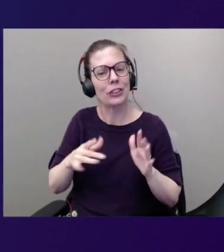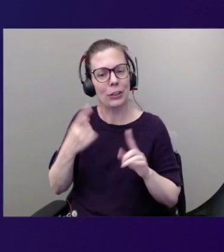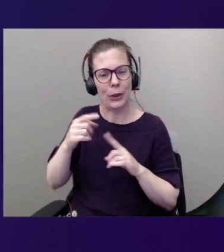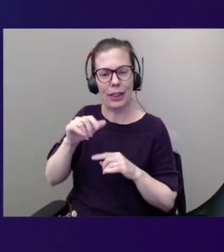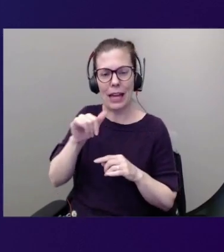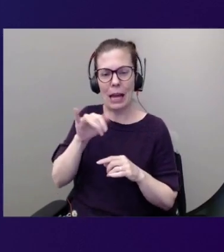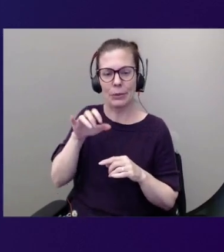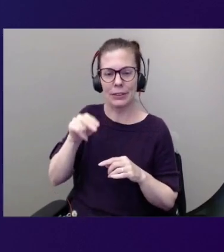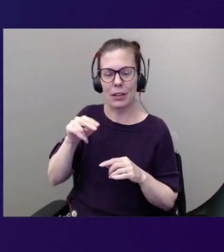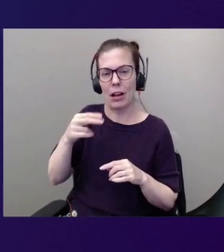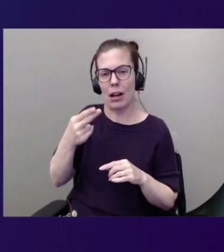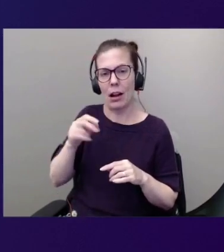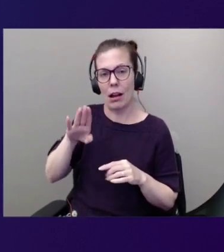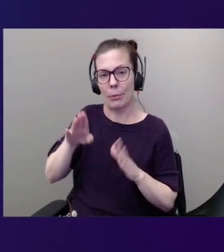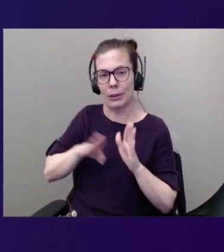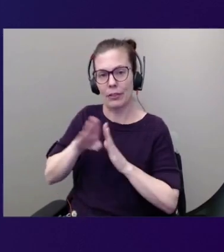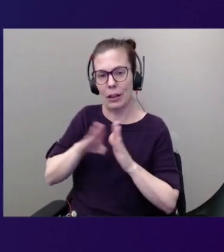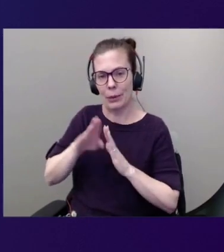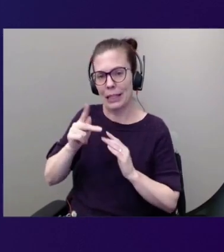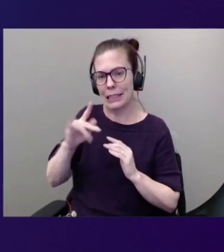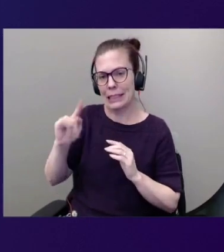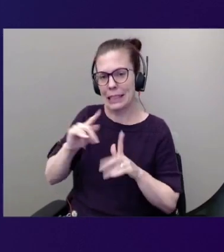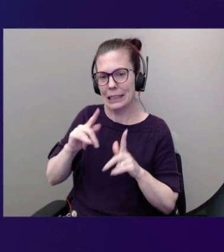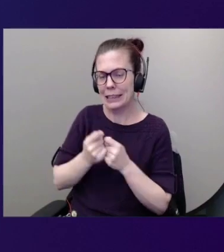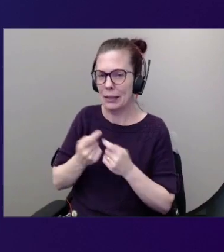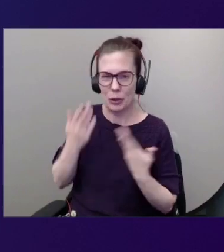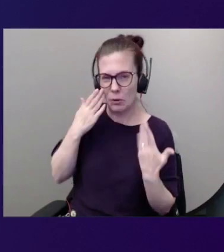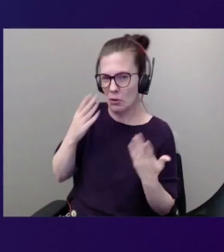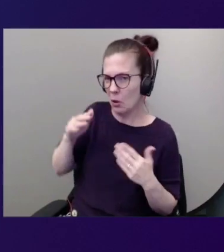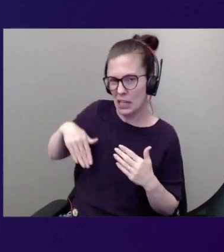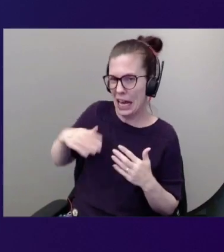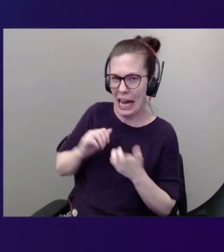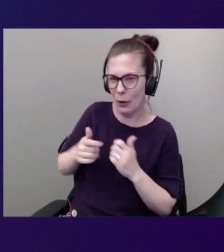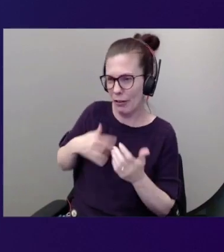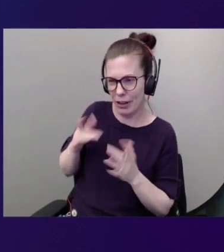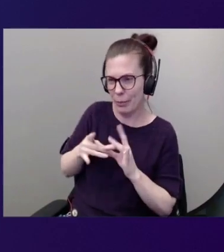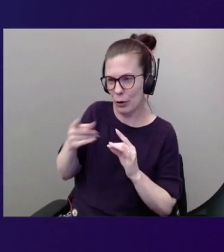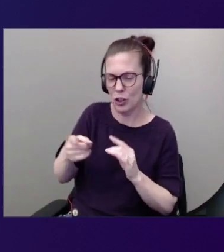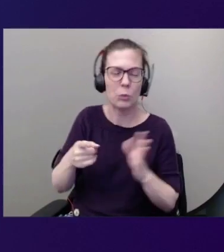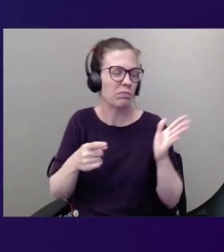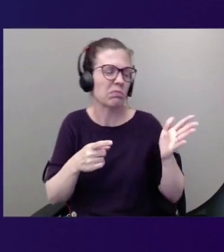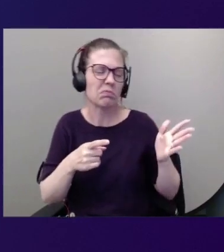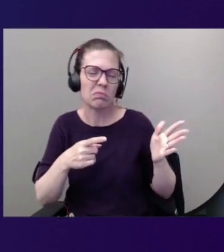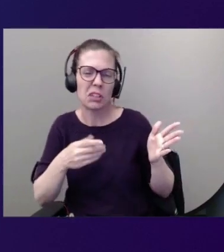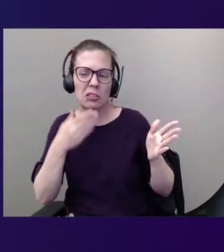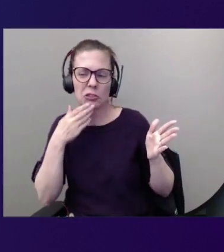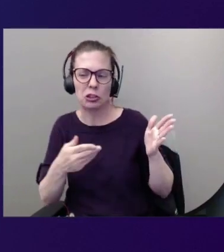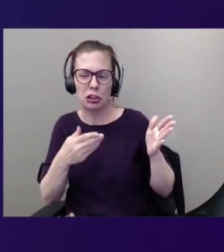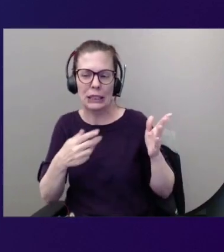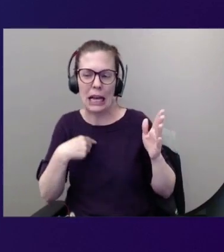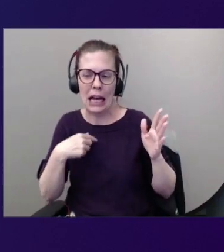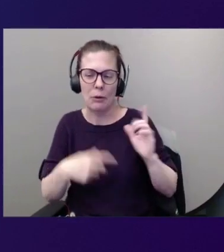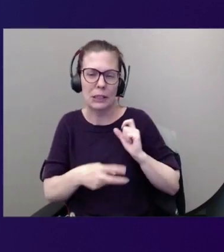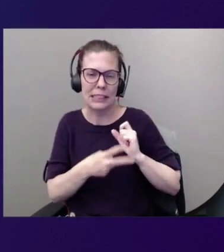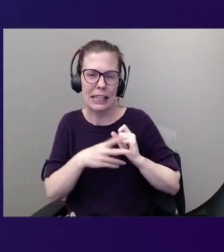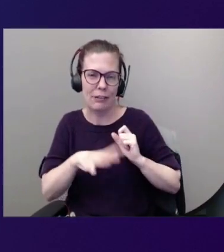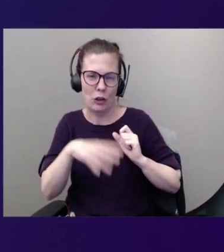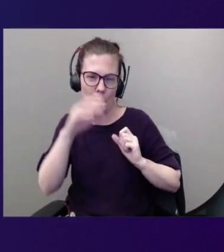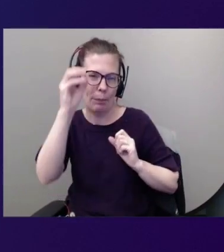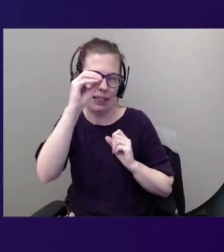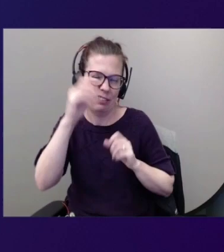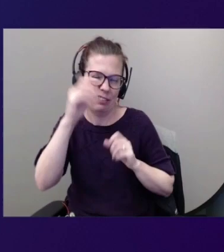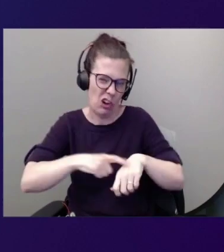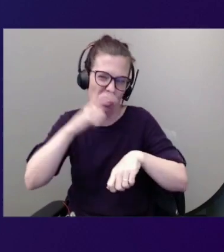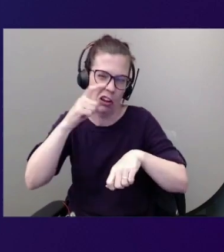team, and I'm not yet sure how I feel about you. That's good. Yeah. That's good. I would reserve judgment for a long time, actually. You